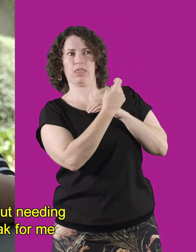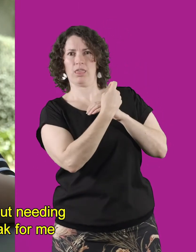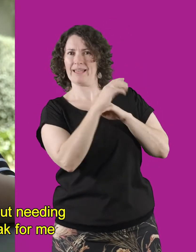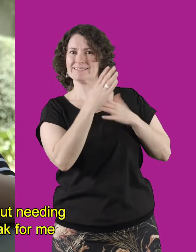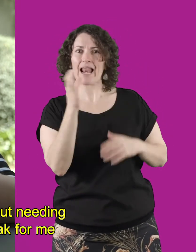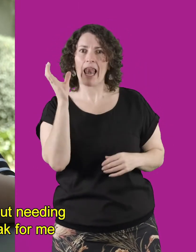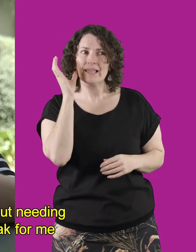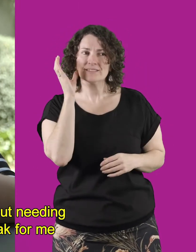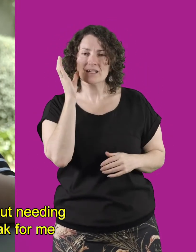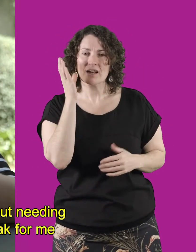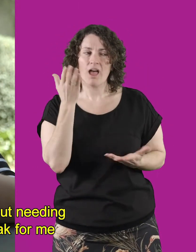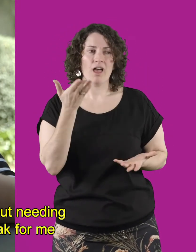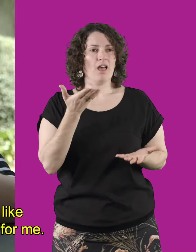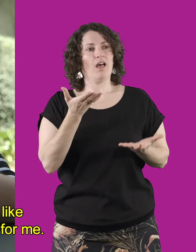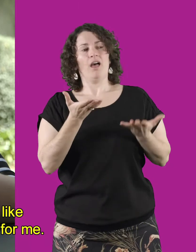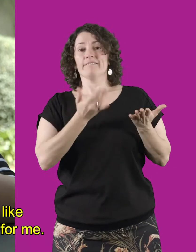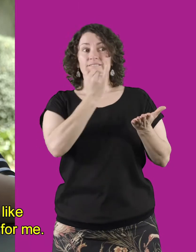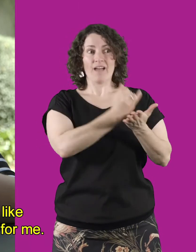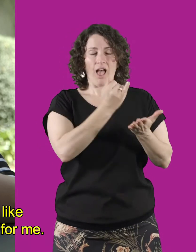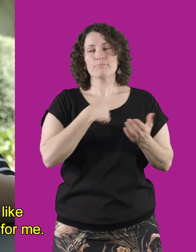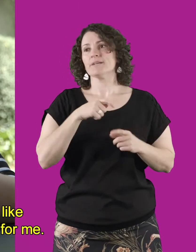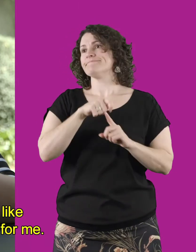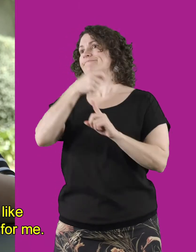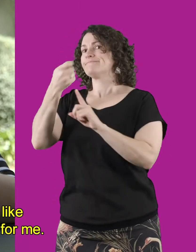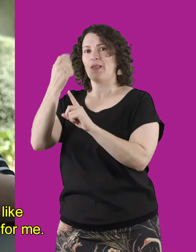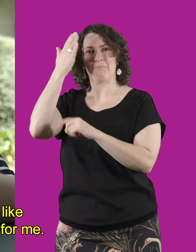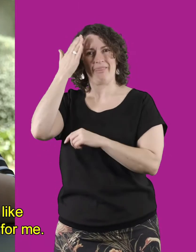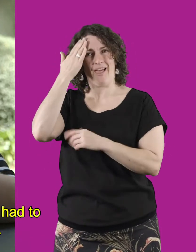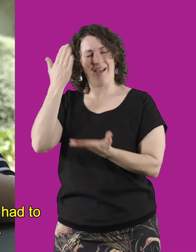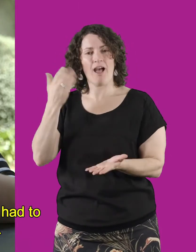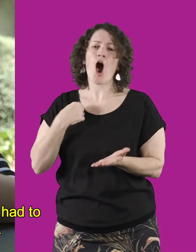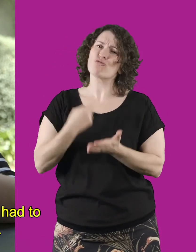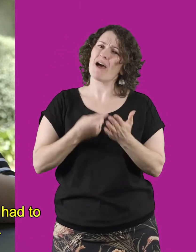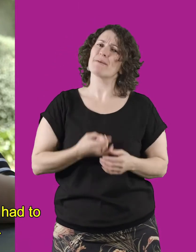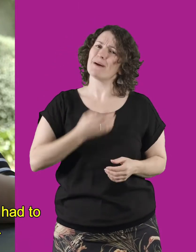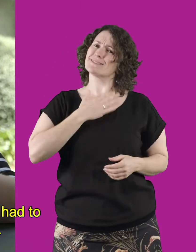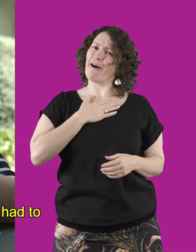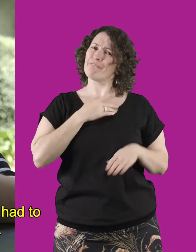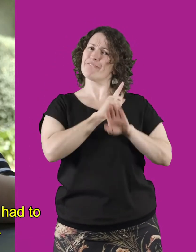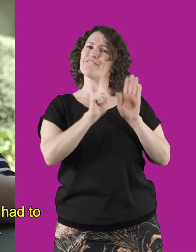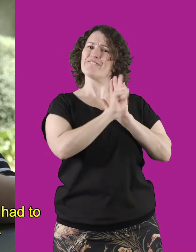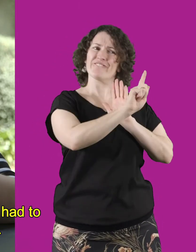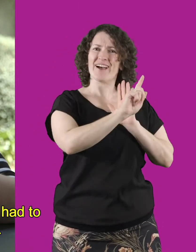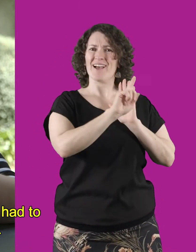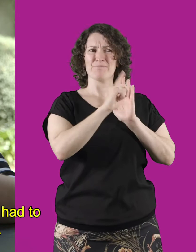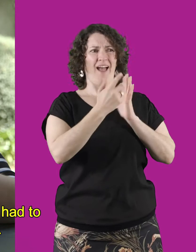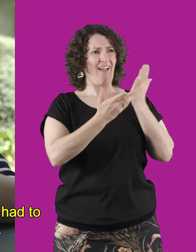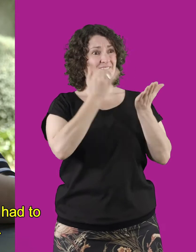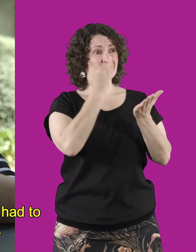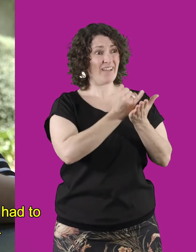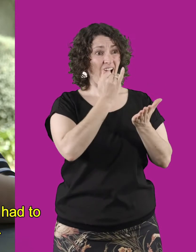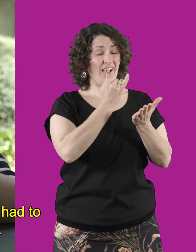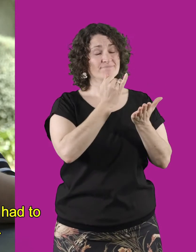without needing my parents to speak for me, because I don't like people speaking for me. But in the end, I had to,